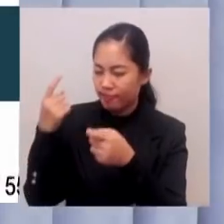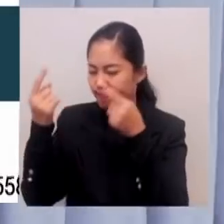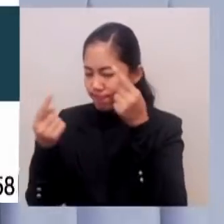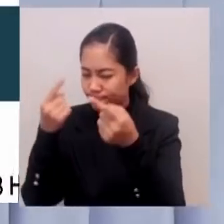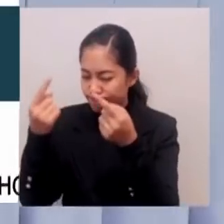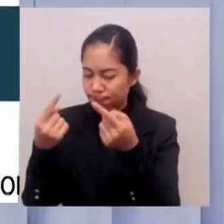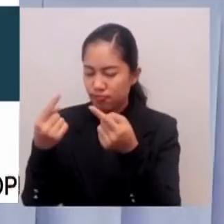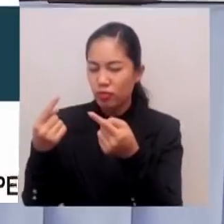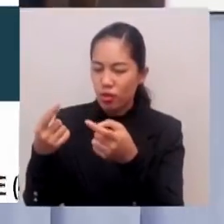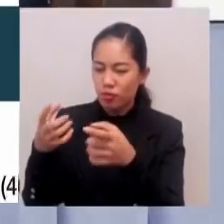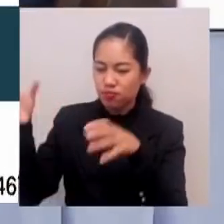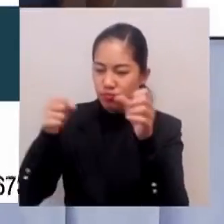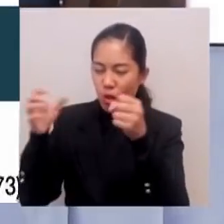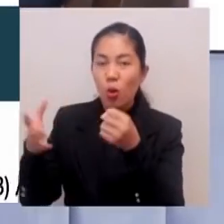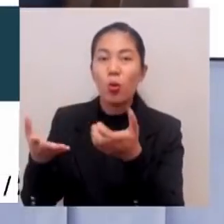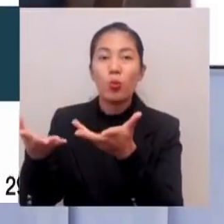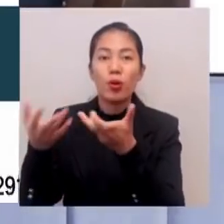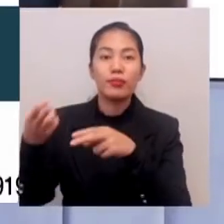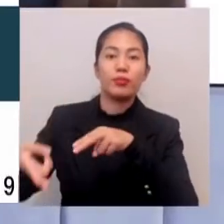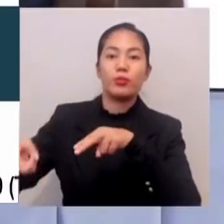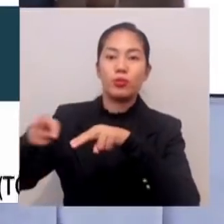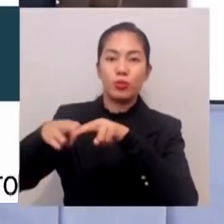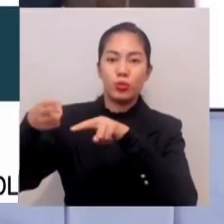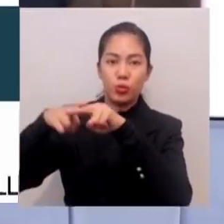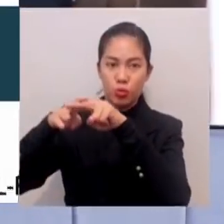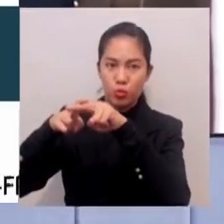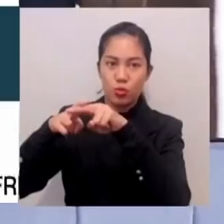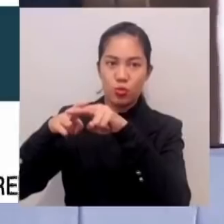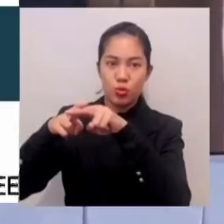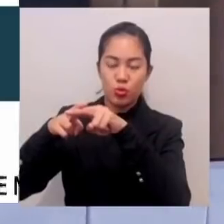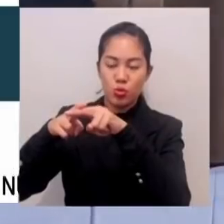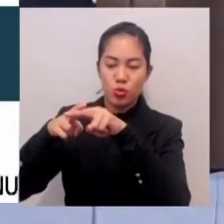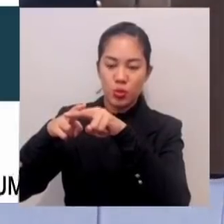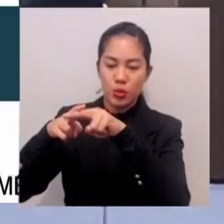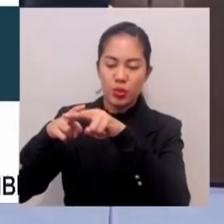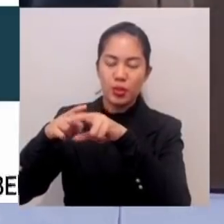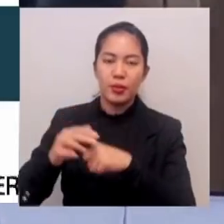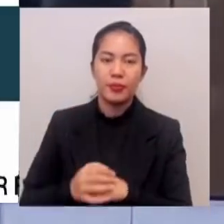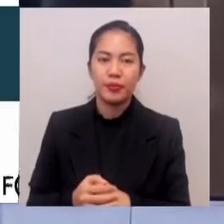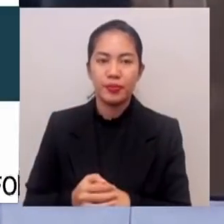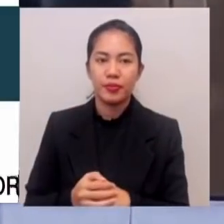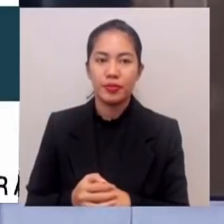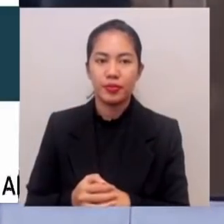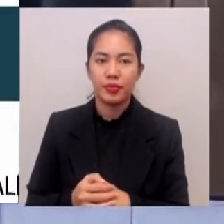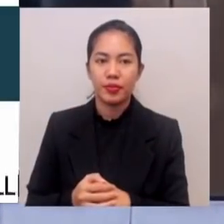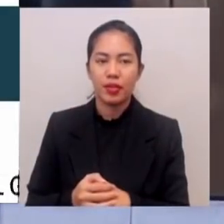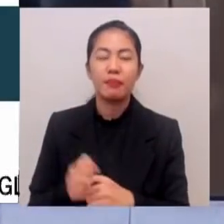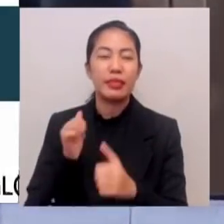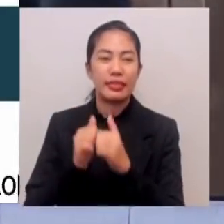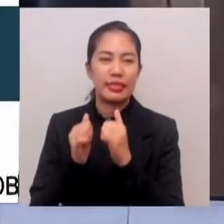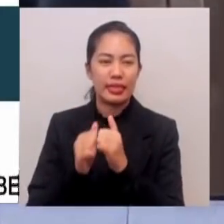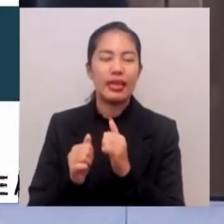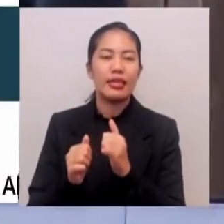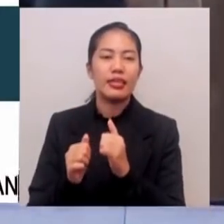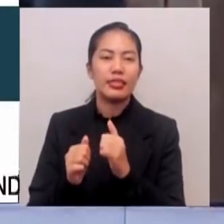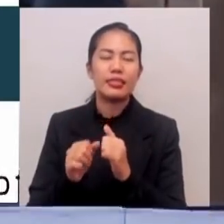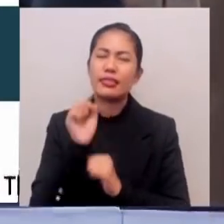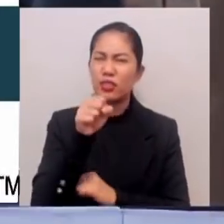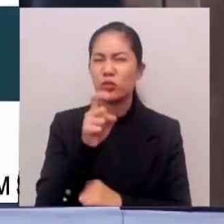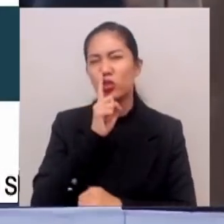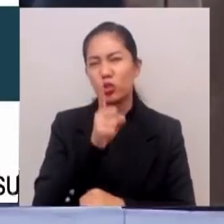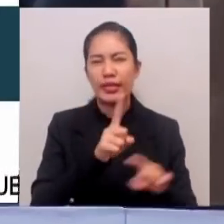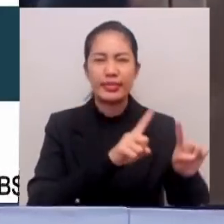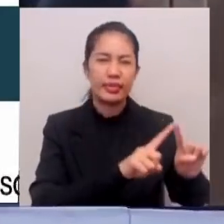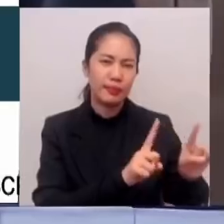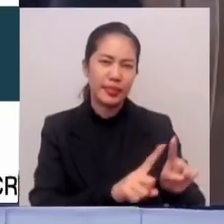their numbers, they want to increase their reach. So, yeah, you're right, no? It's an entirely different context,